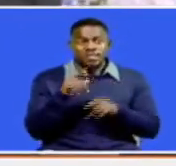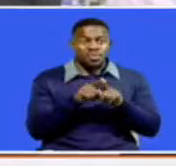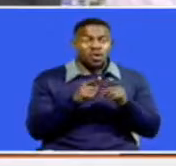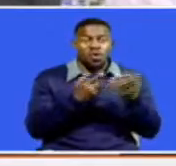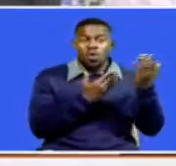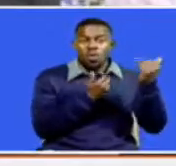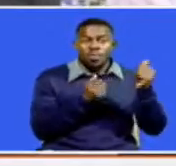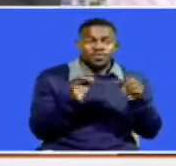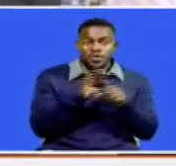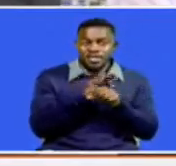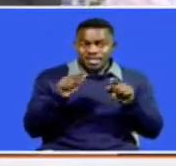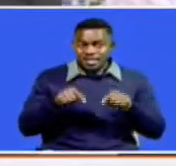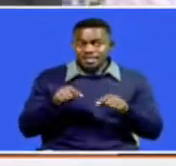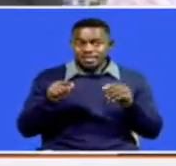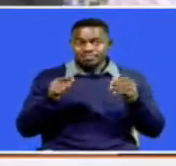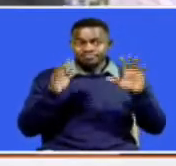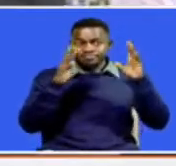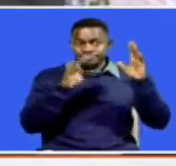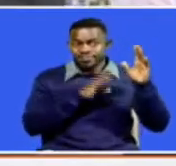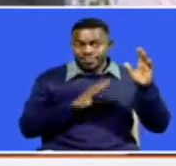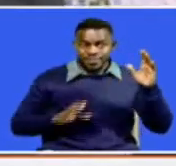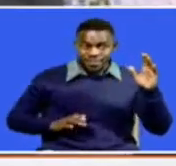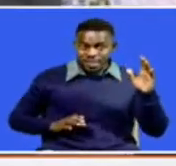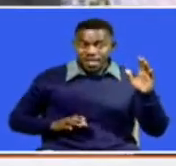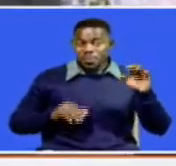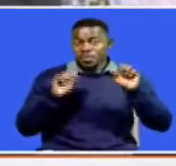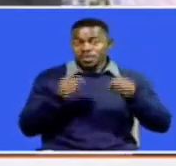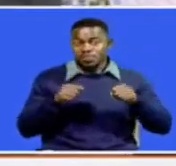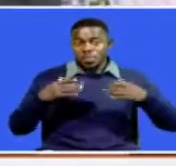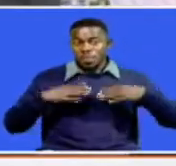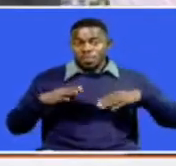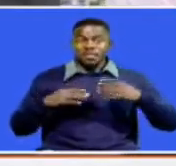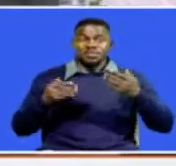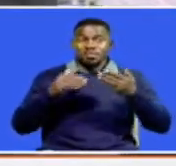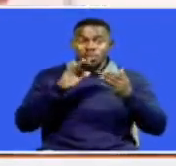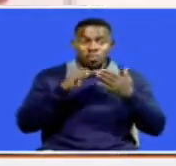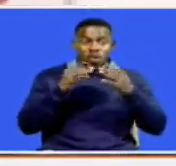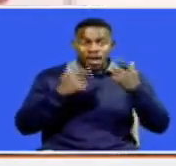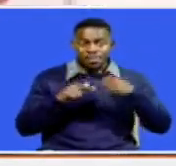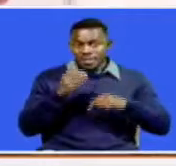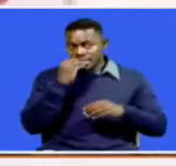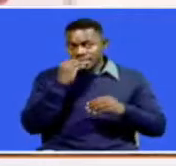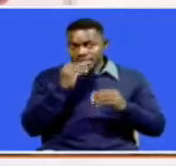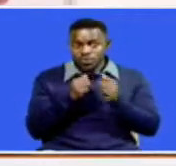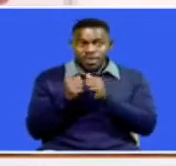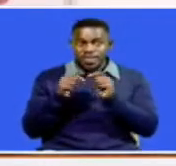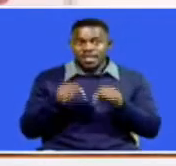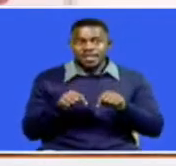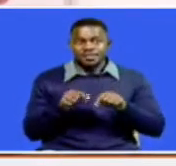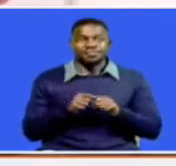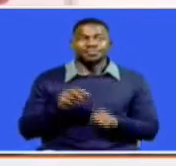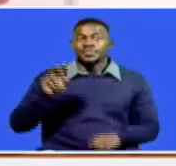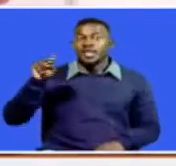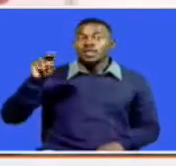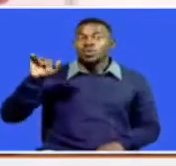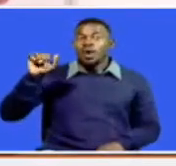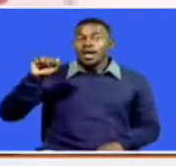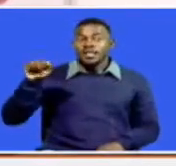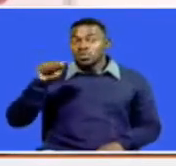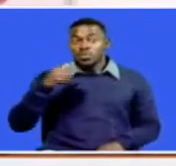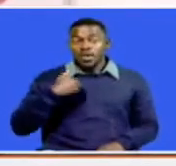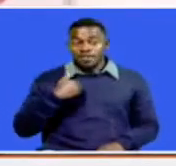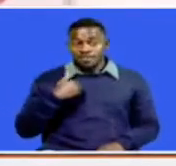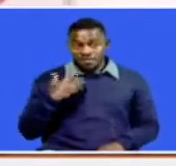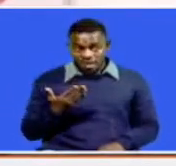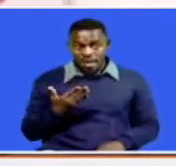festive season, people can come, we break bread and rejoice. For the MIS, we have a